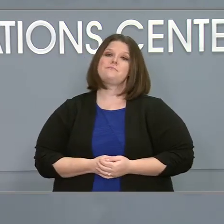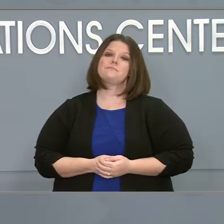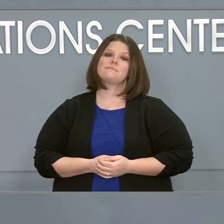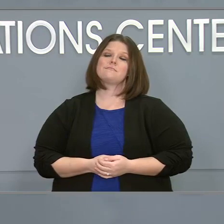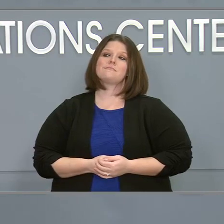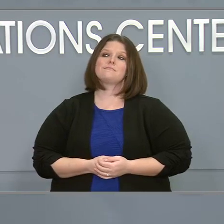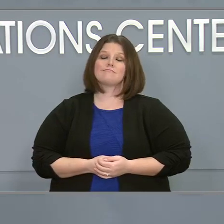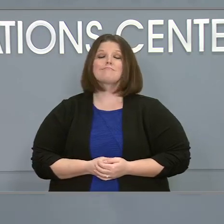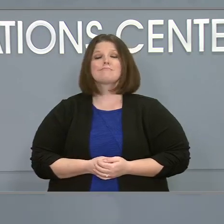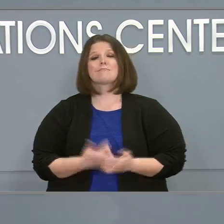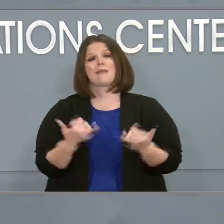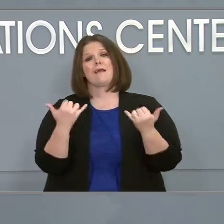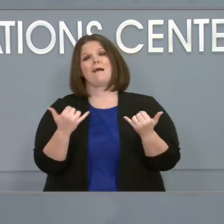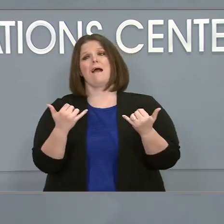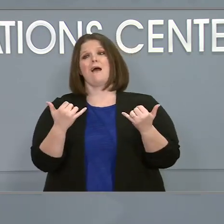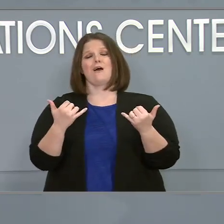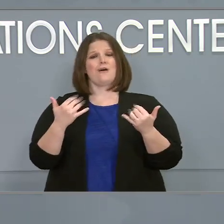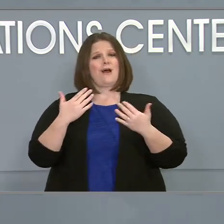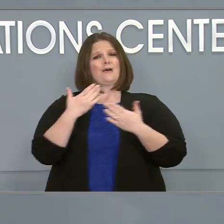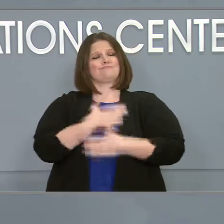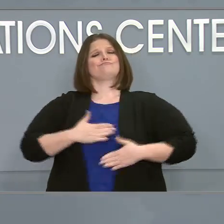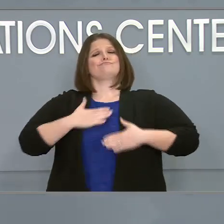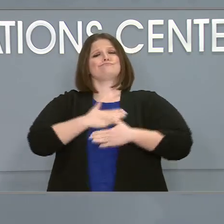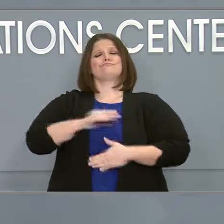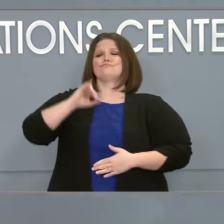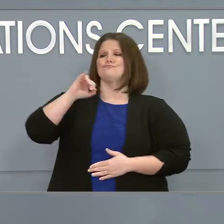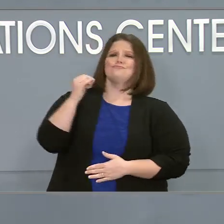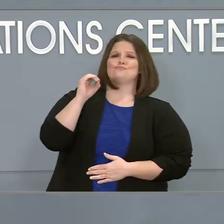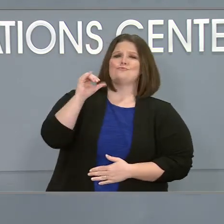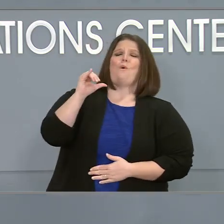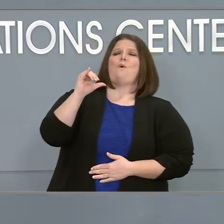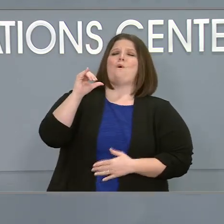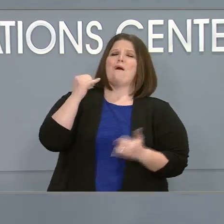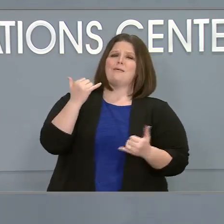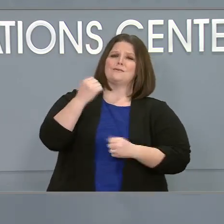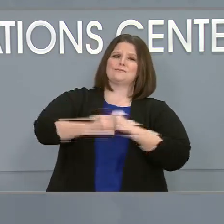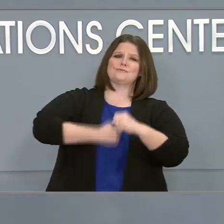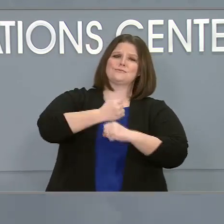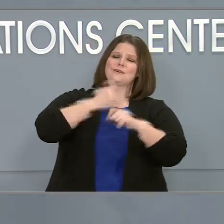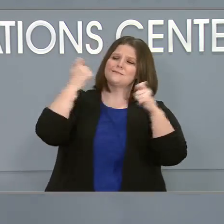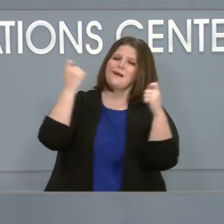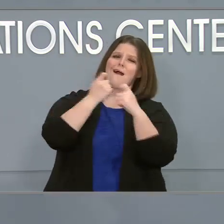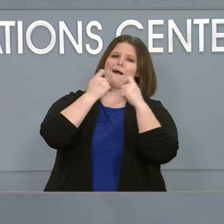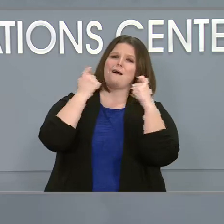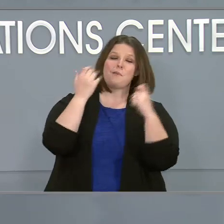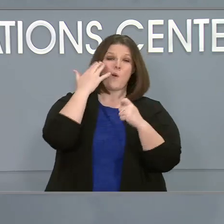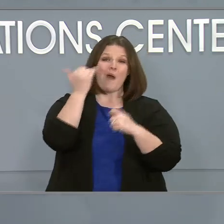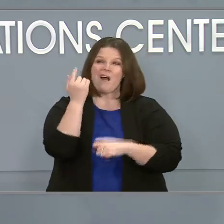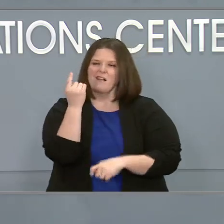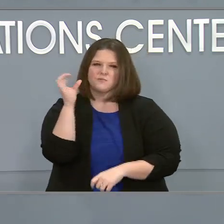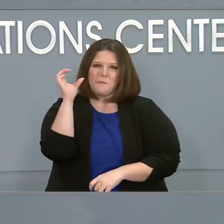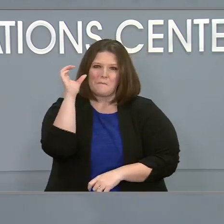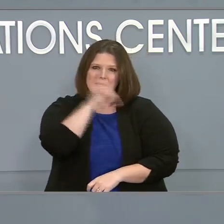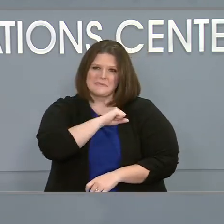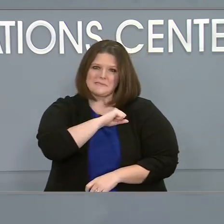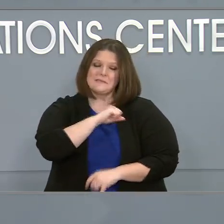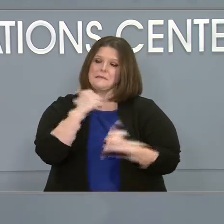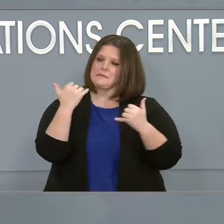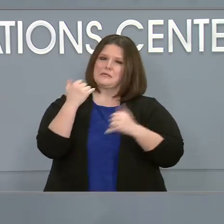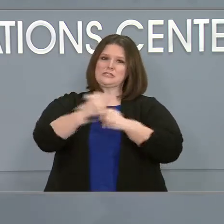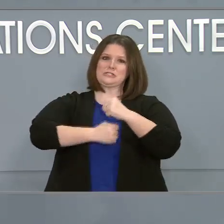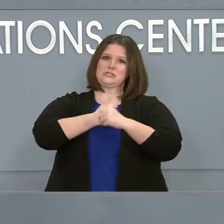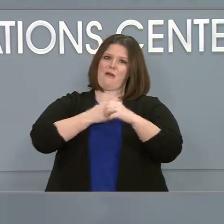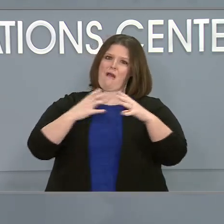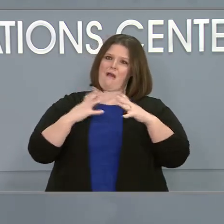getting together with a lot of joy this holiday season after missing out on last year's traditions. But COVID